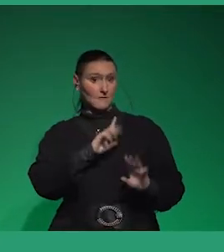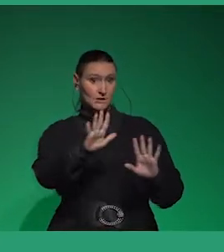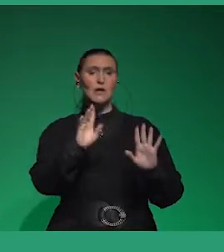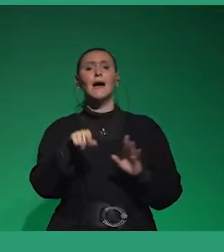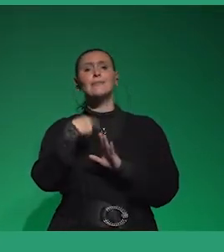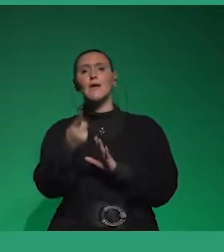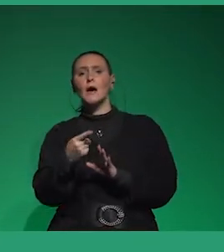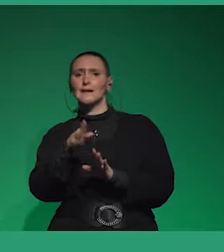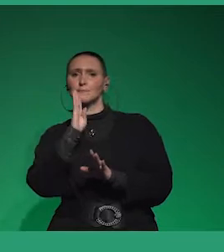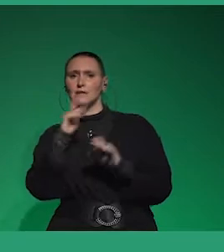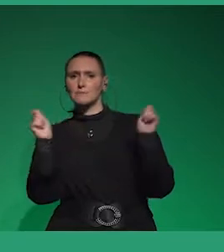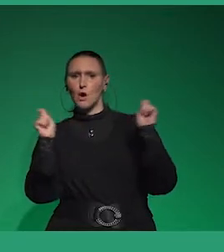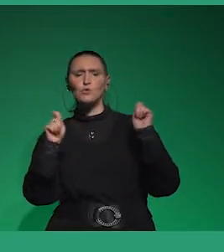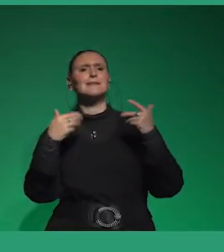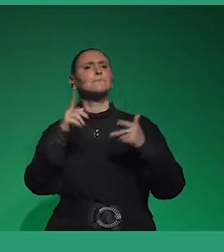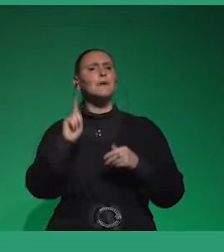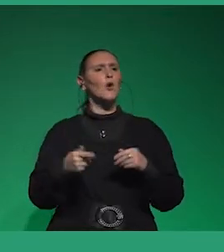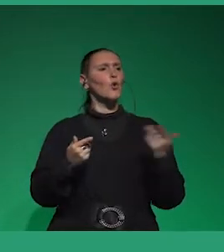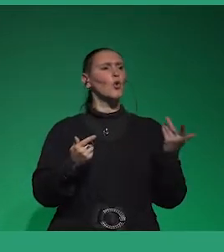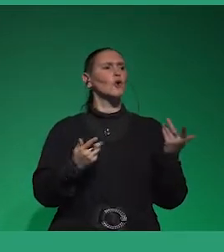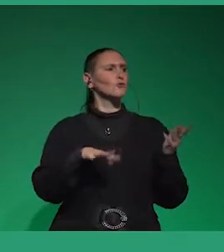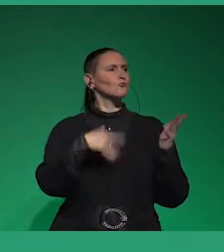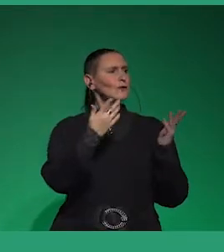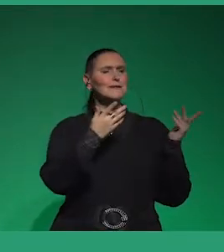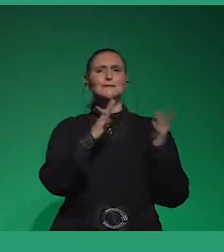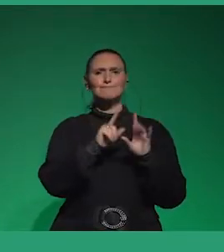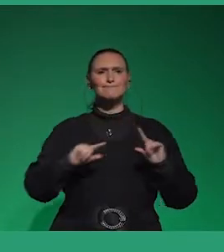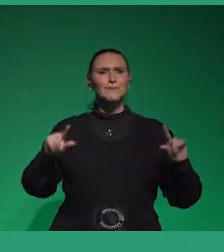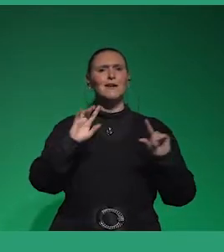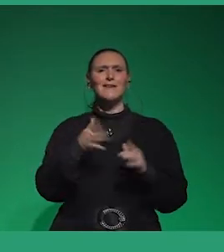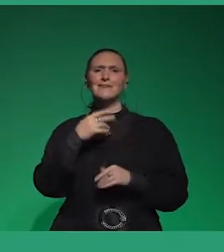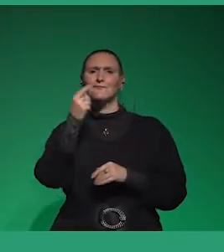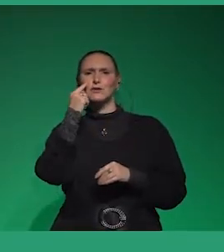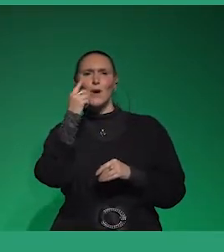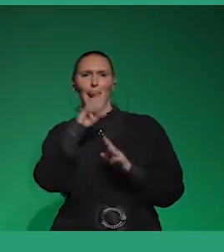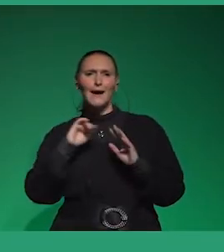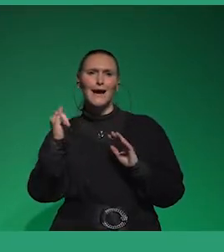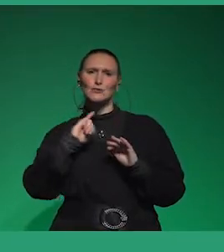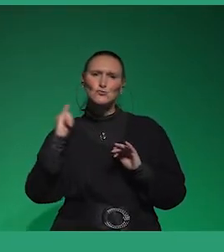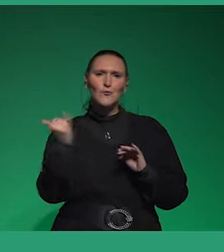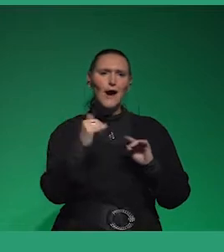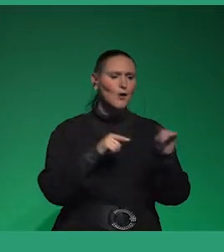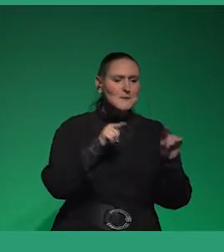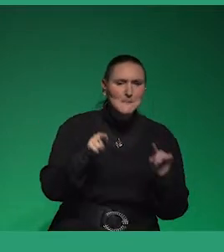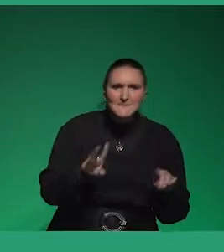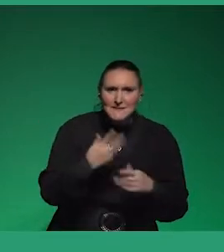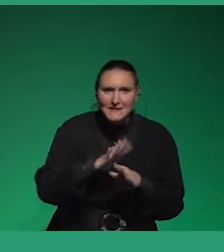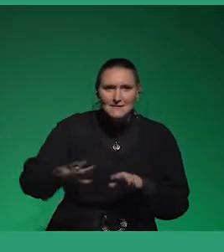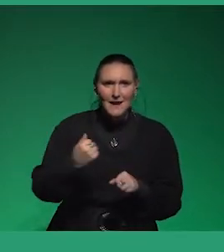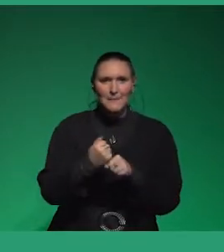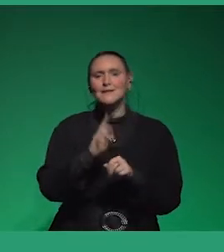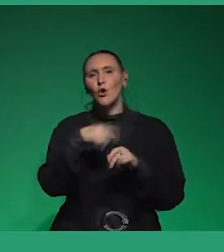break. There is a big smart board and you can join on a virtual tour through some of the field work. Yeah? So you're all invited to join,